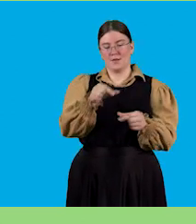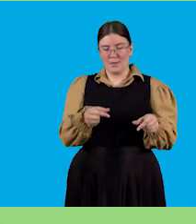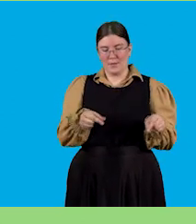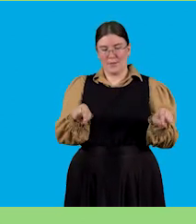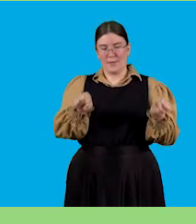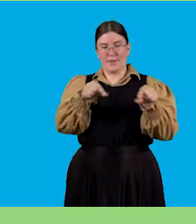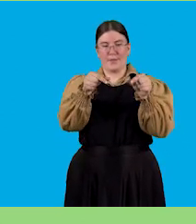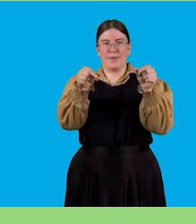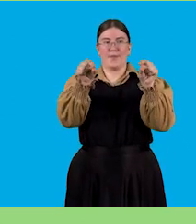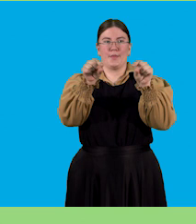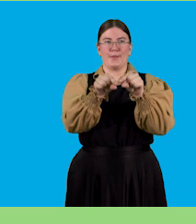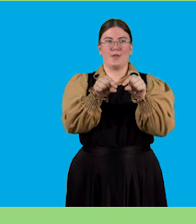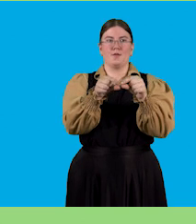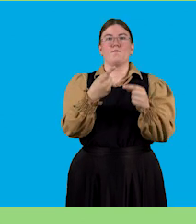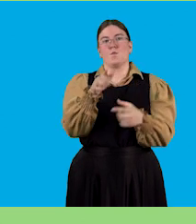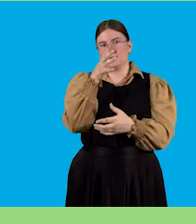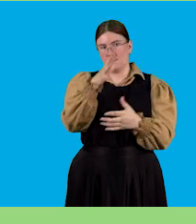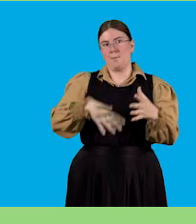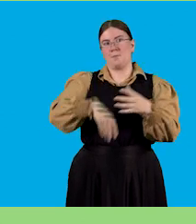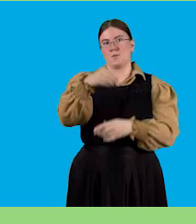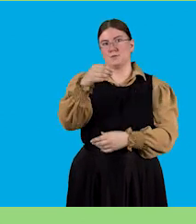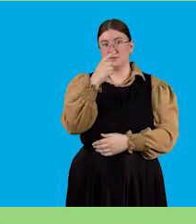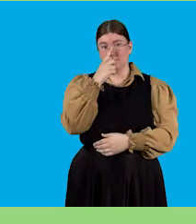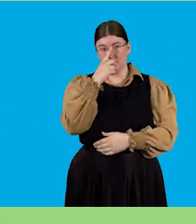containing sperm to the penis.